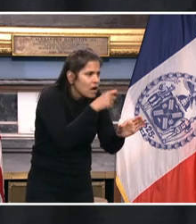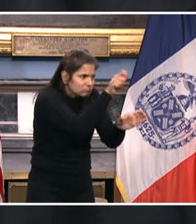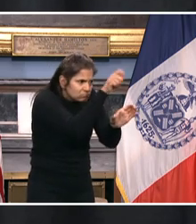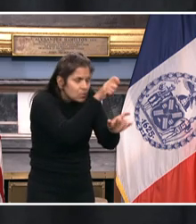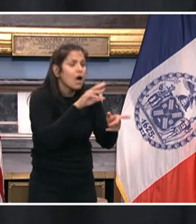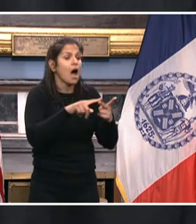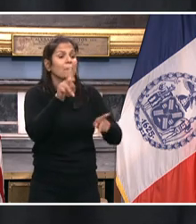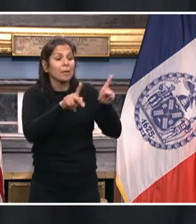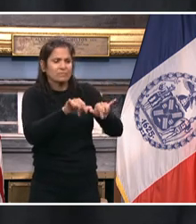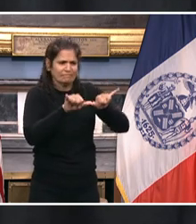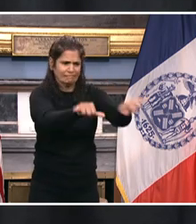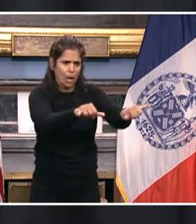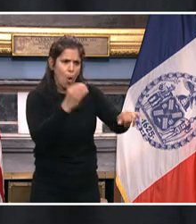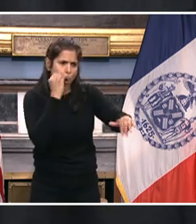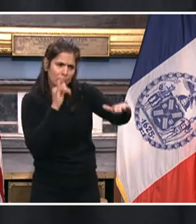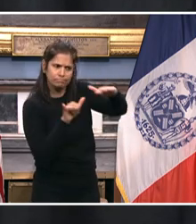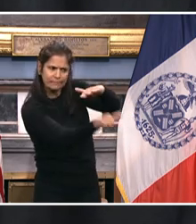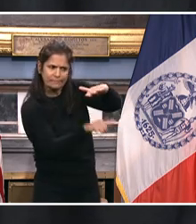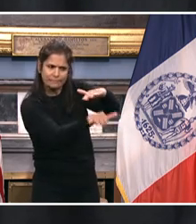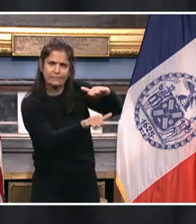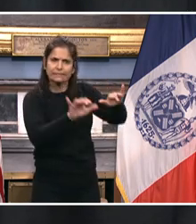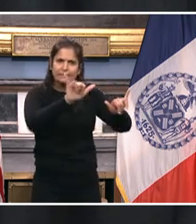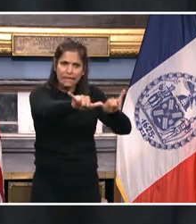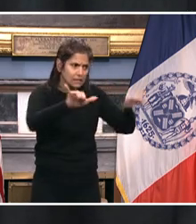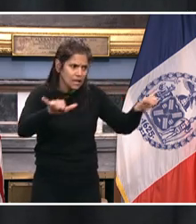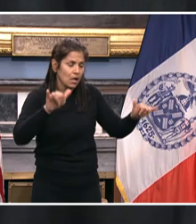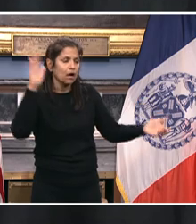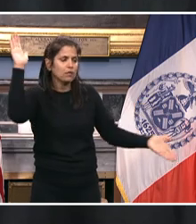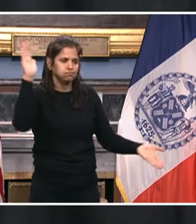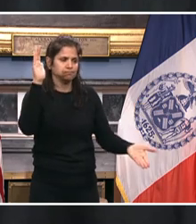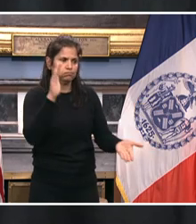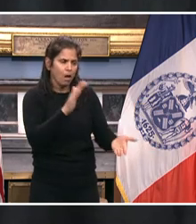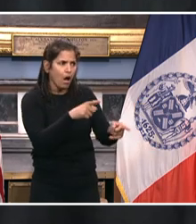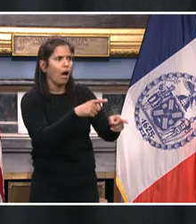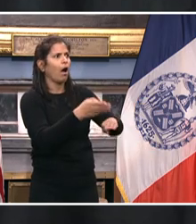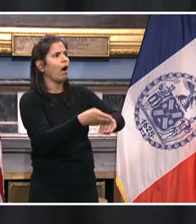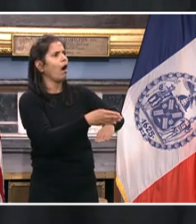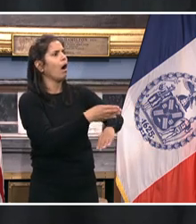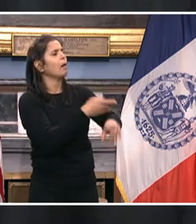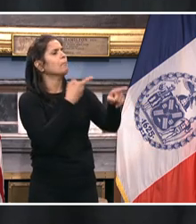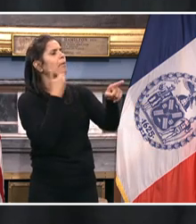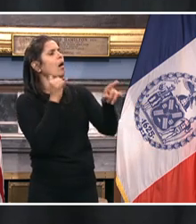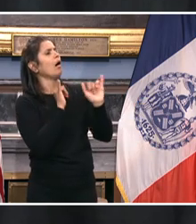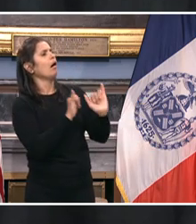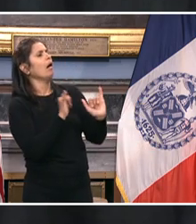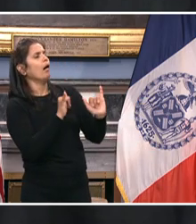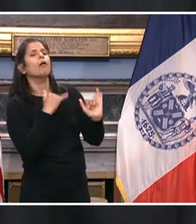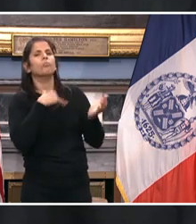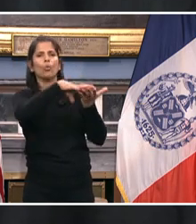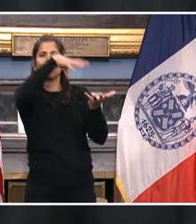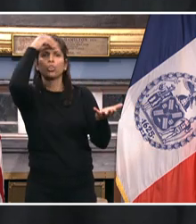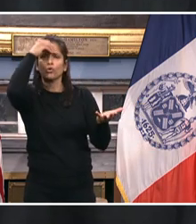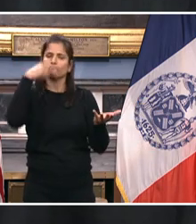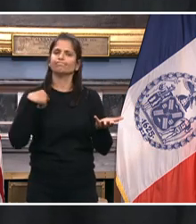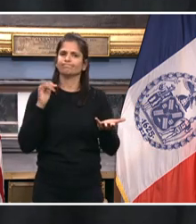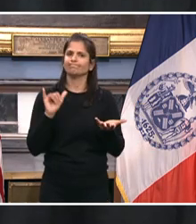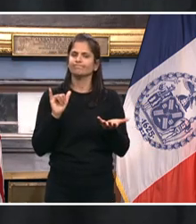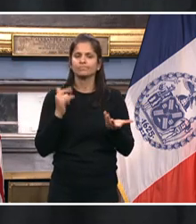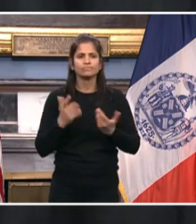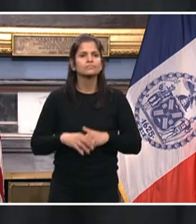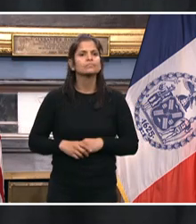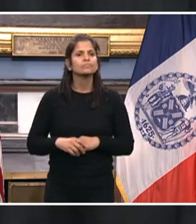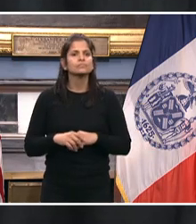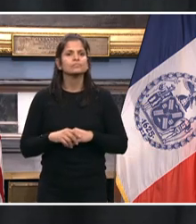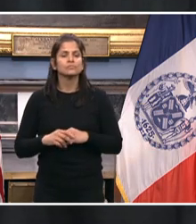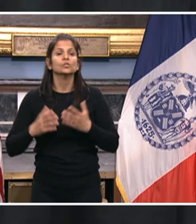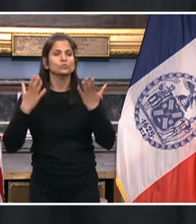kind of ubiquitousness of the approach, which has been done to a substantial degree in some of the Asian countries in particular. We want